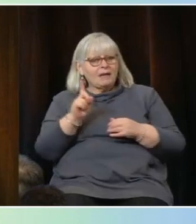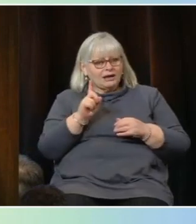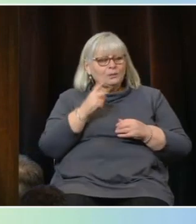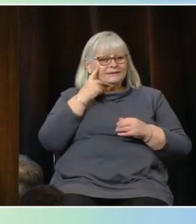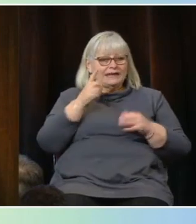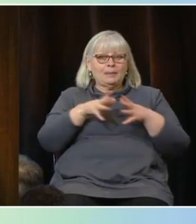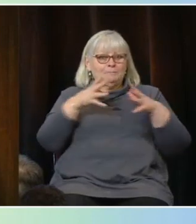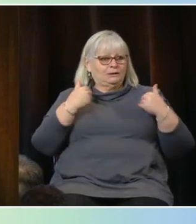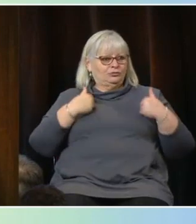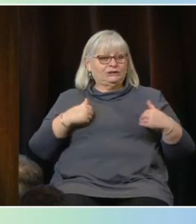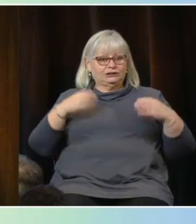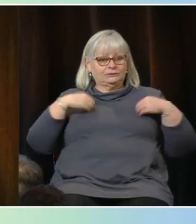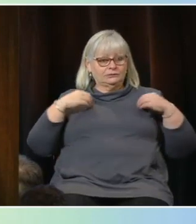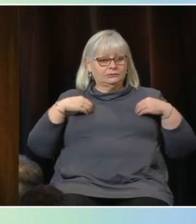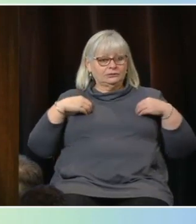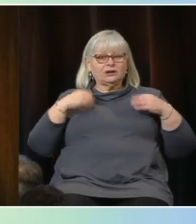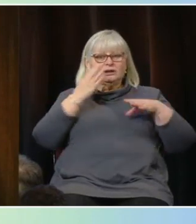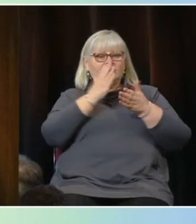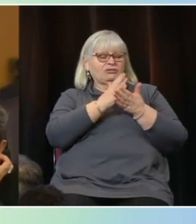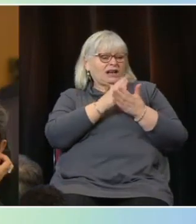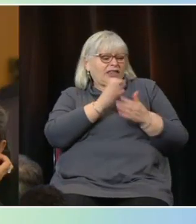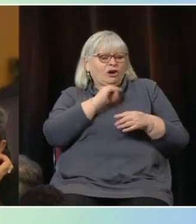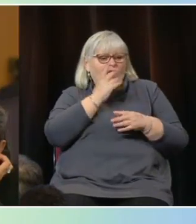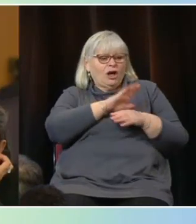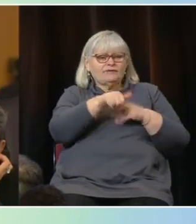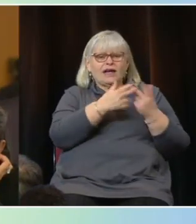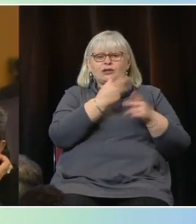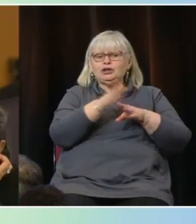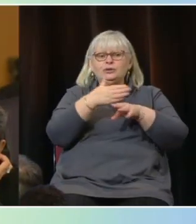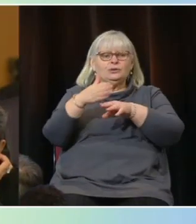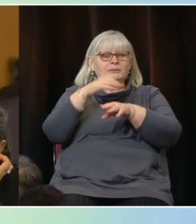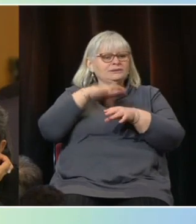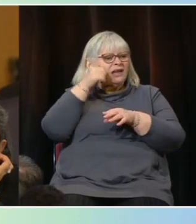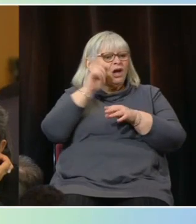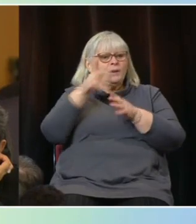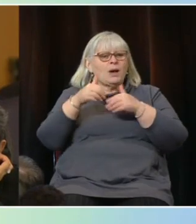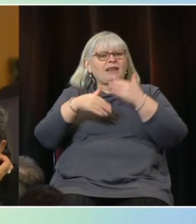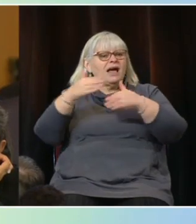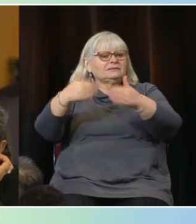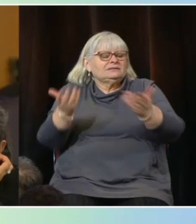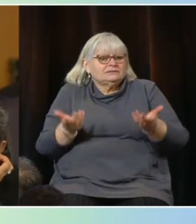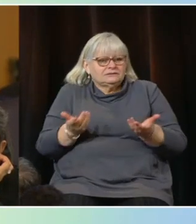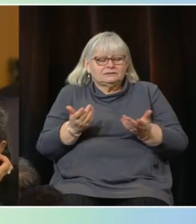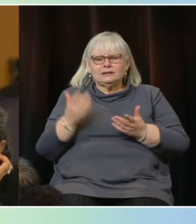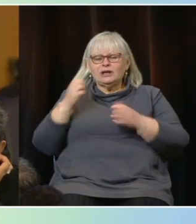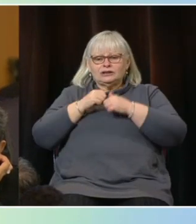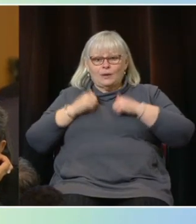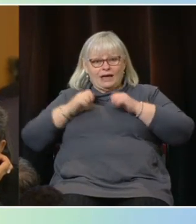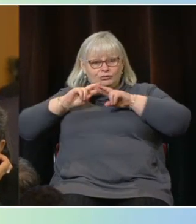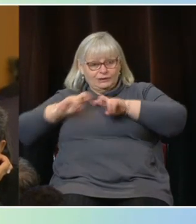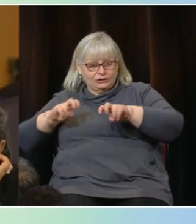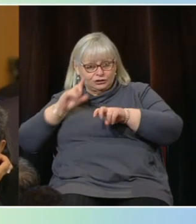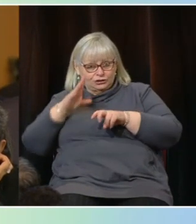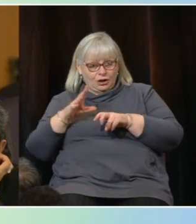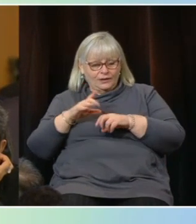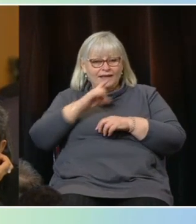most profitable firms remain largely untroubled by new competitors Gratton Institute work shows that among the 20 of Australia's